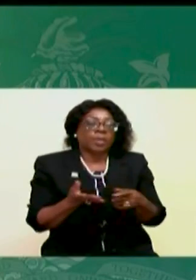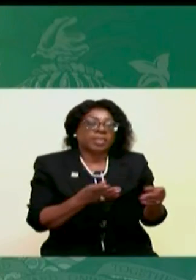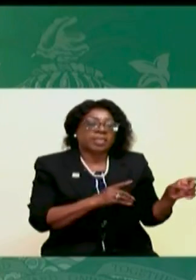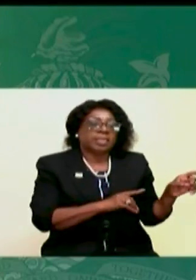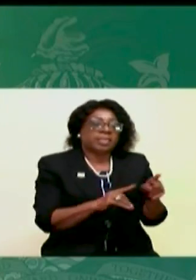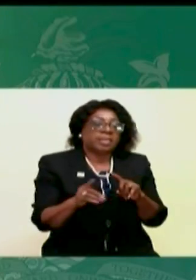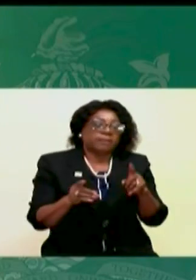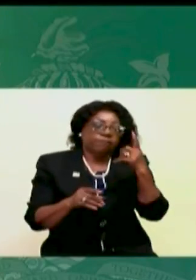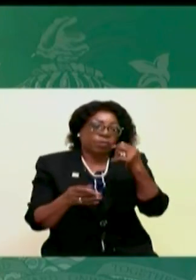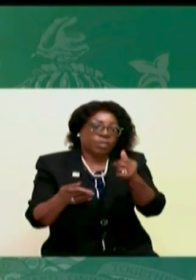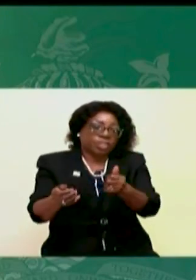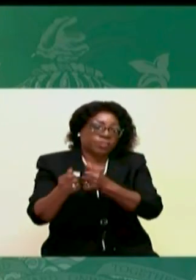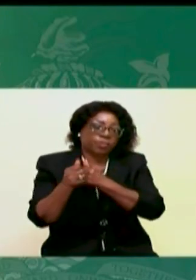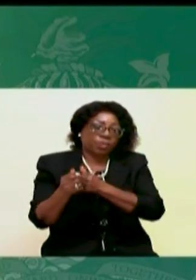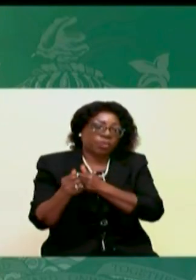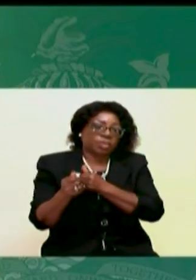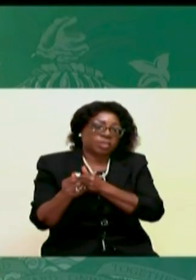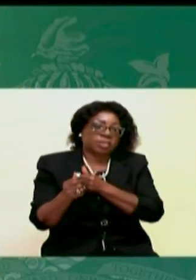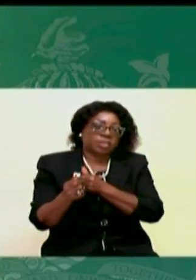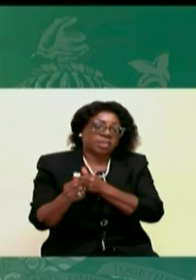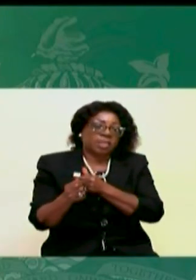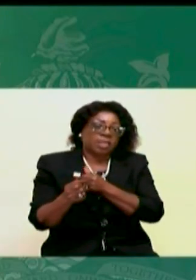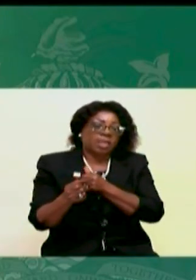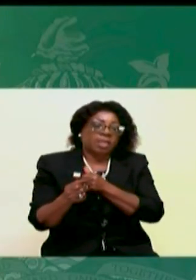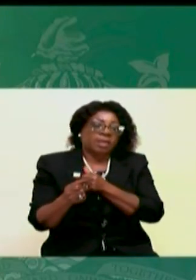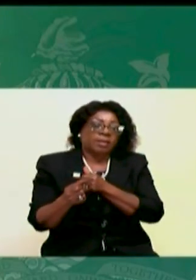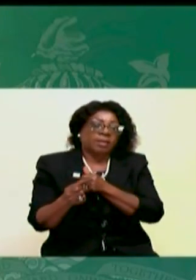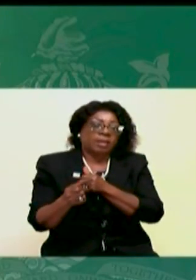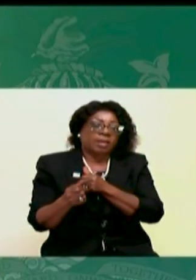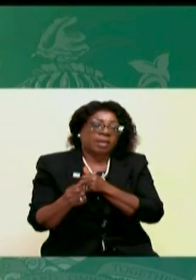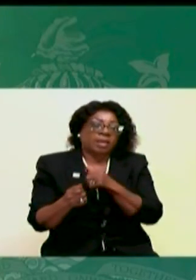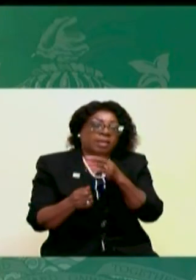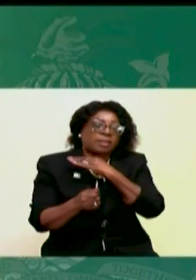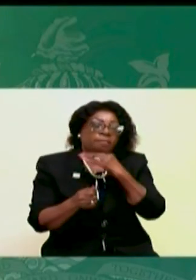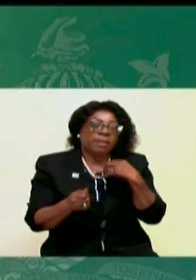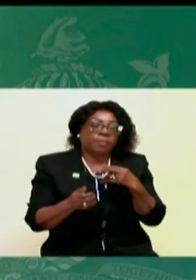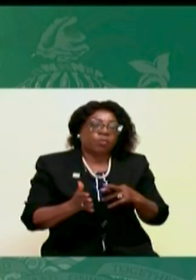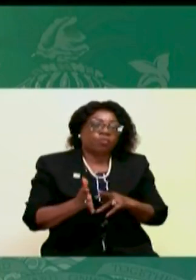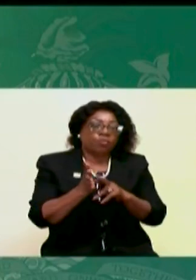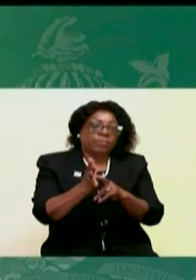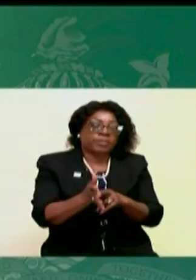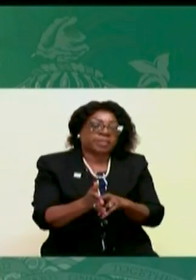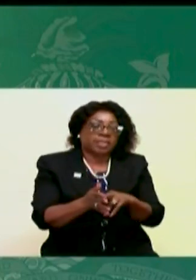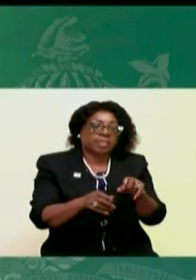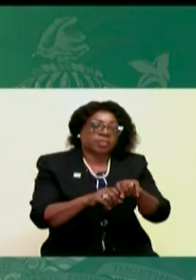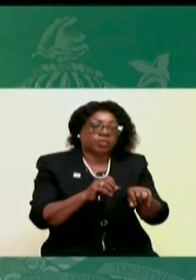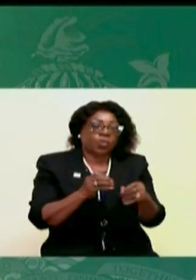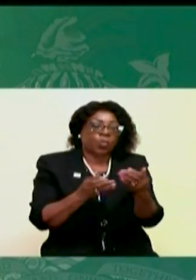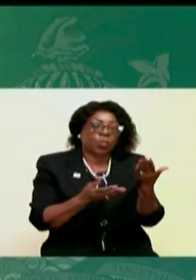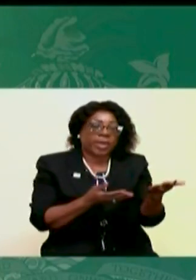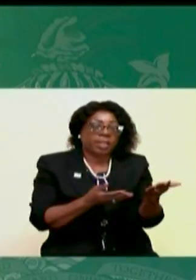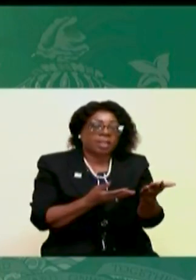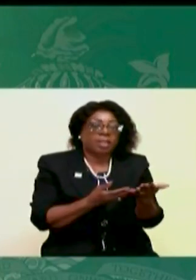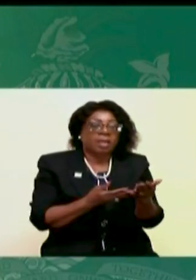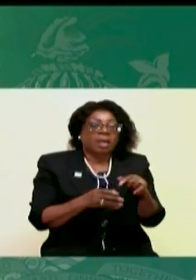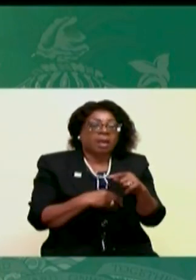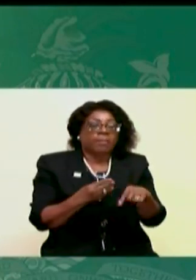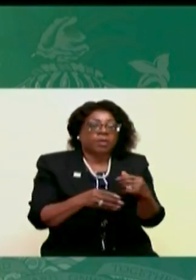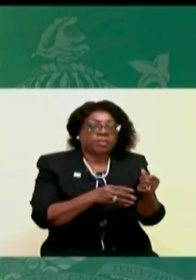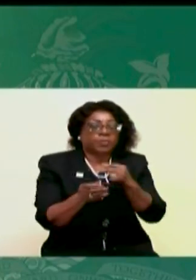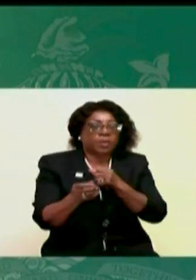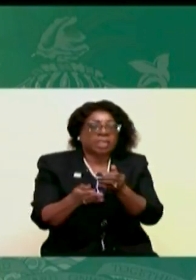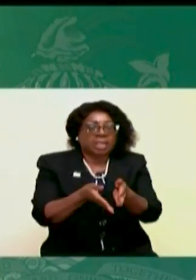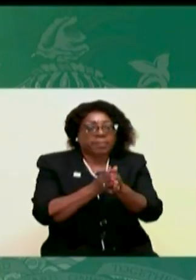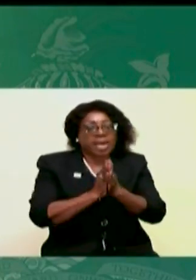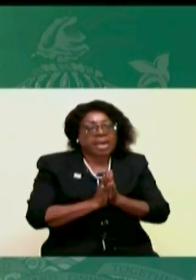the member who represents us so well from Garden Hills about sports. And I'm asking the question, what happened in Grand Bahama